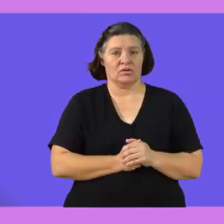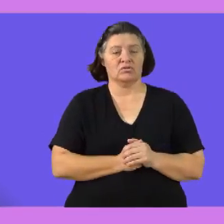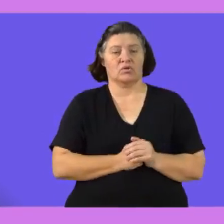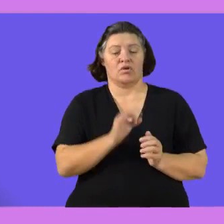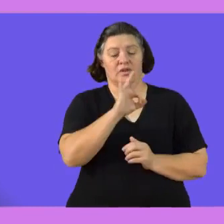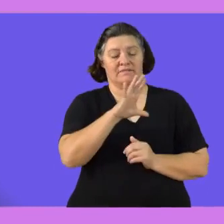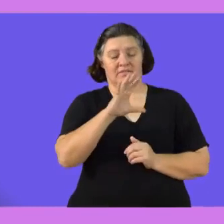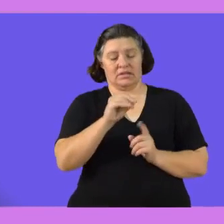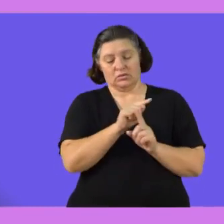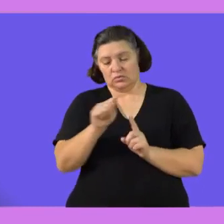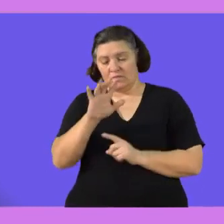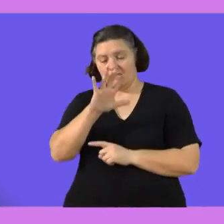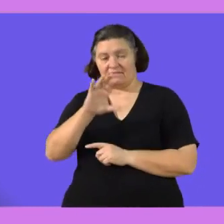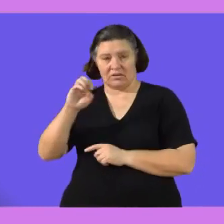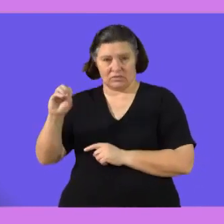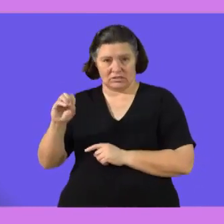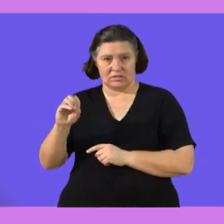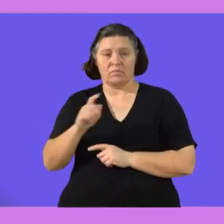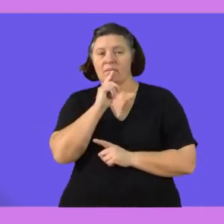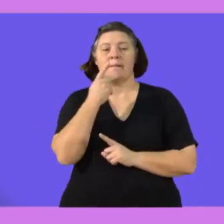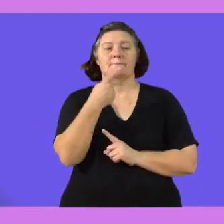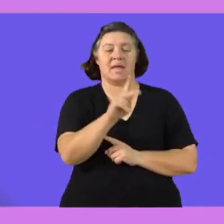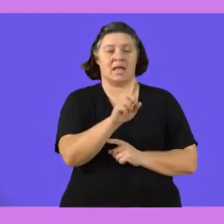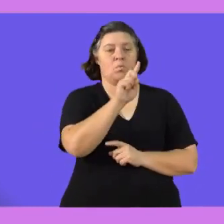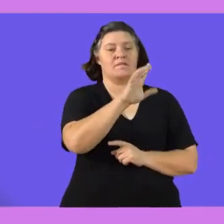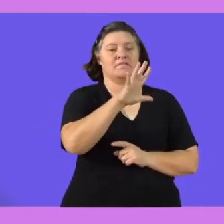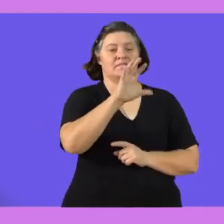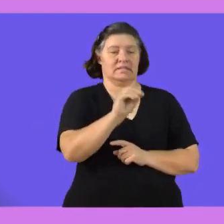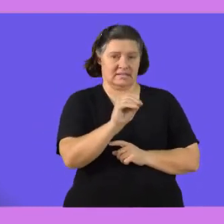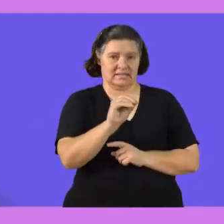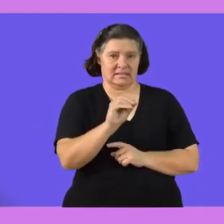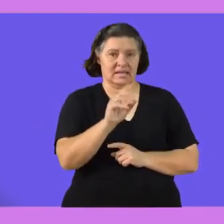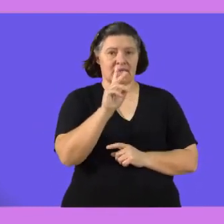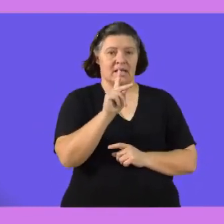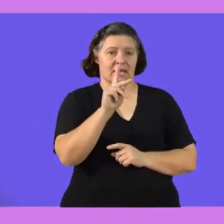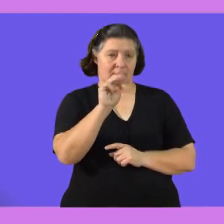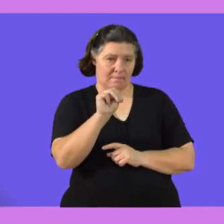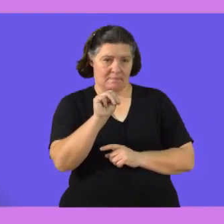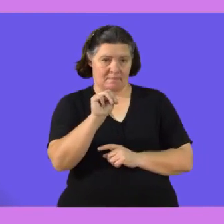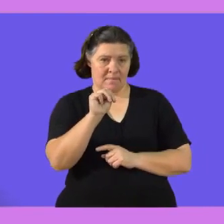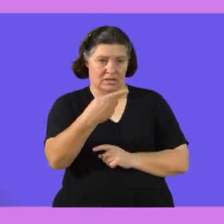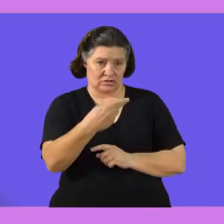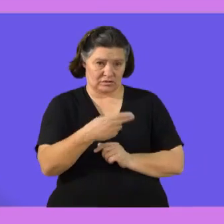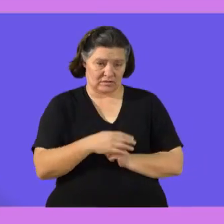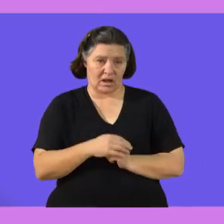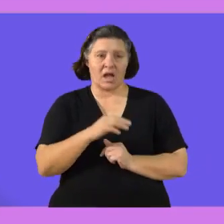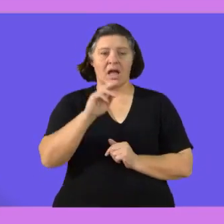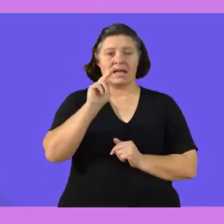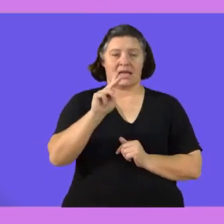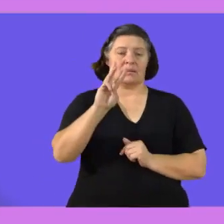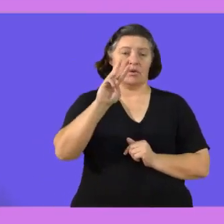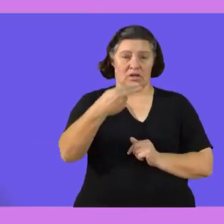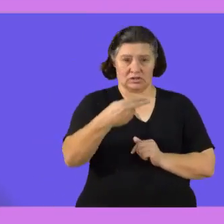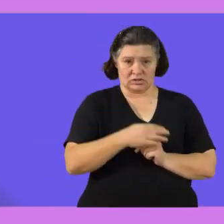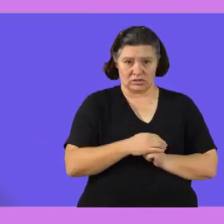from 350 to 500, we only will pay for 150 kilowatt hours of electricity. Remember, if you add